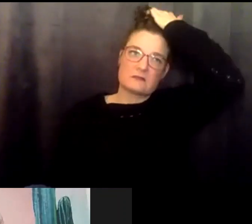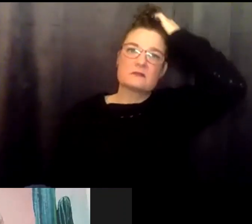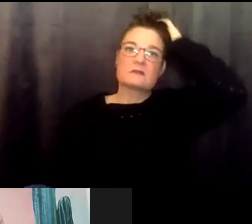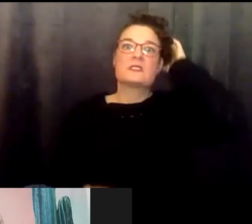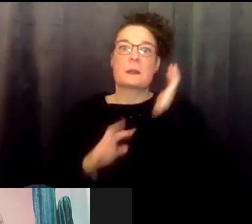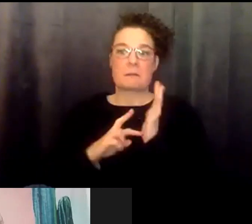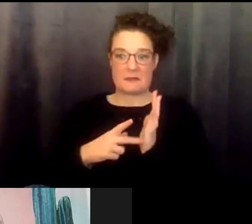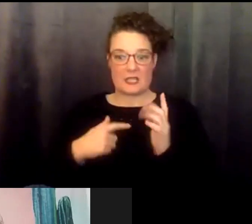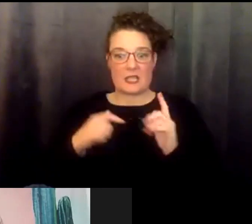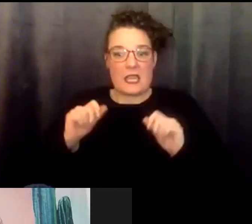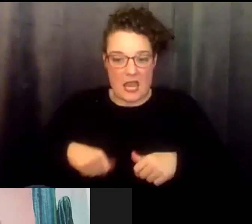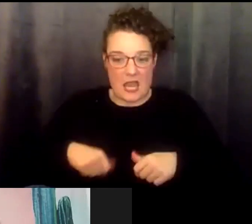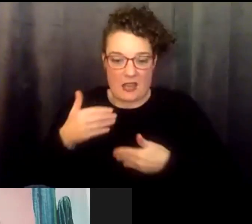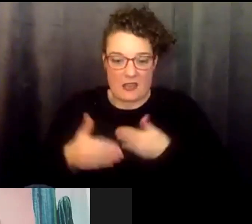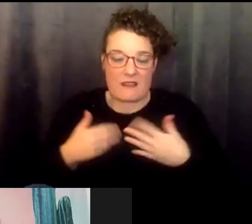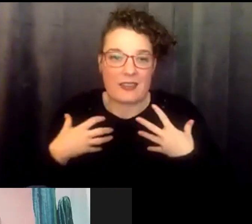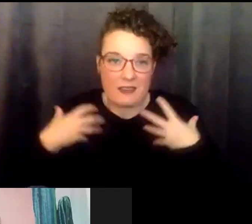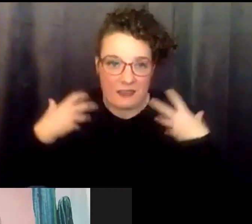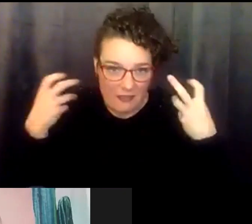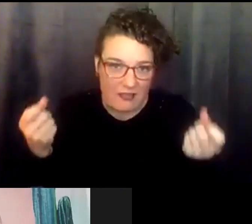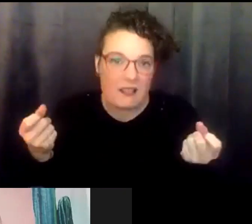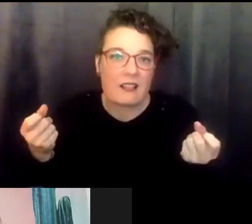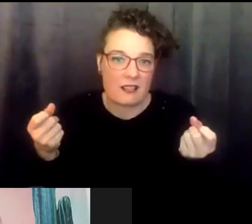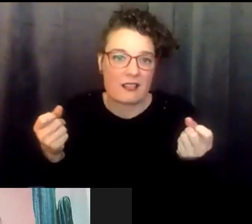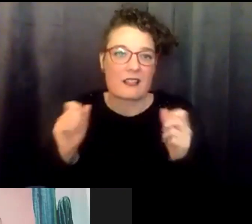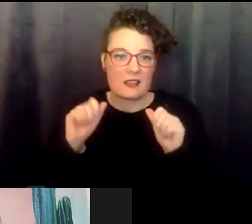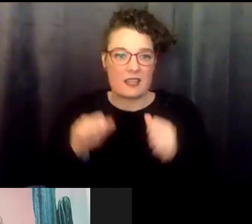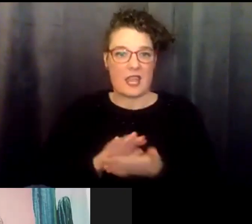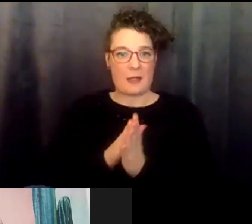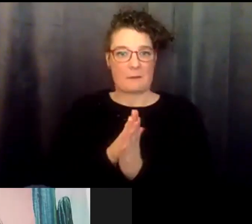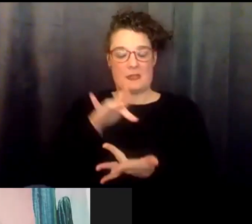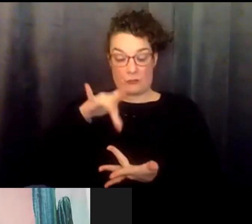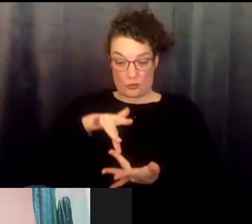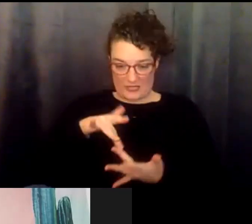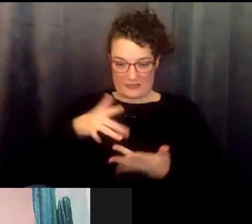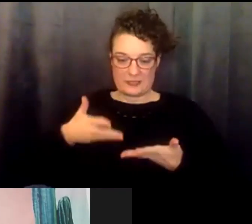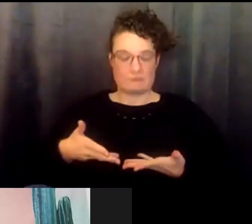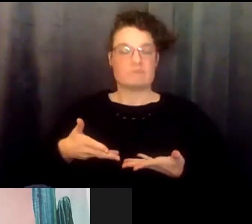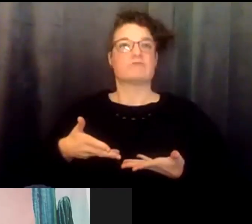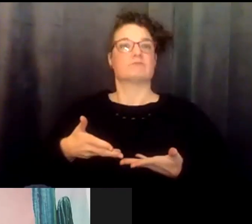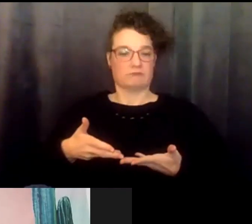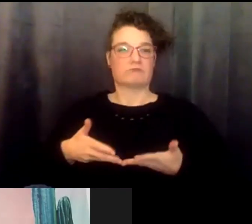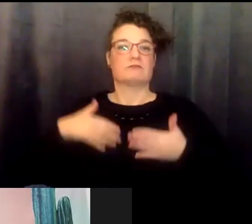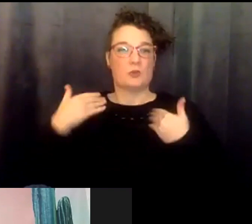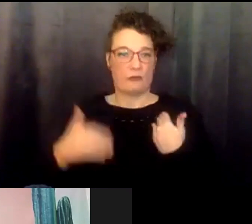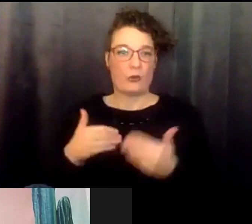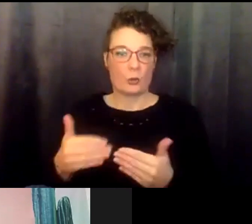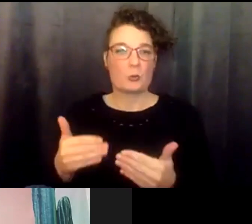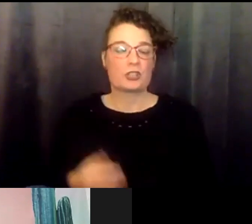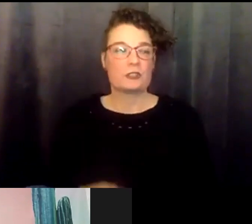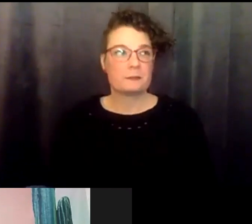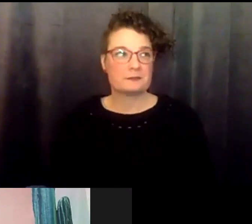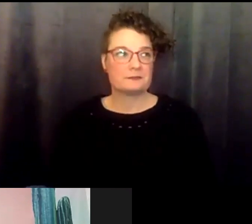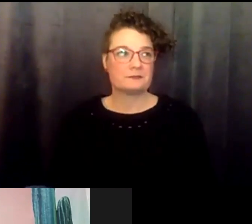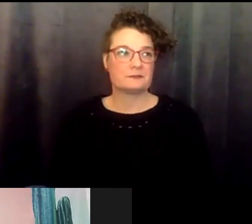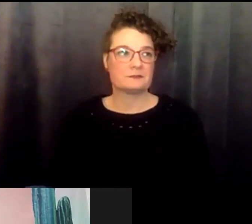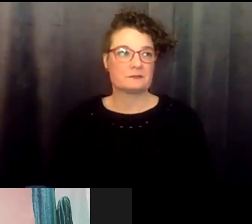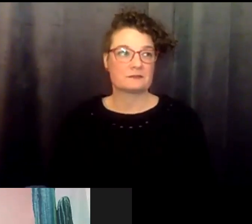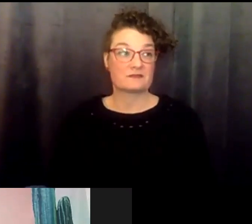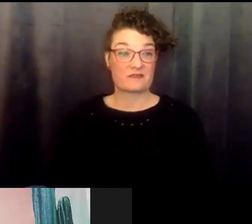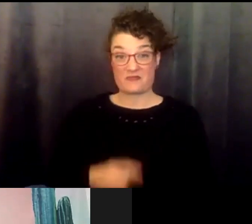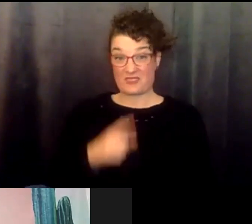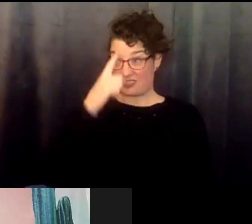heal, so that you can be present moving forward. I think thinking of myself as a